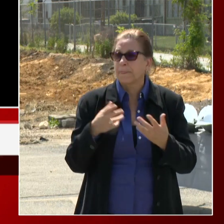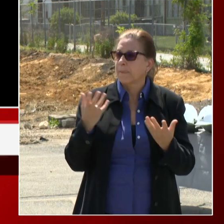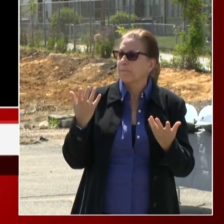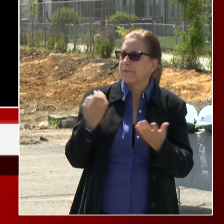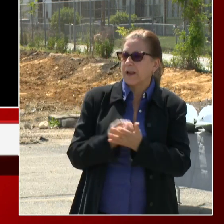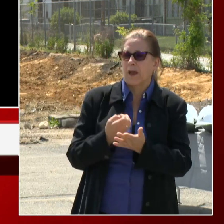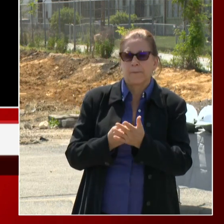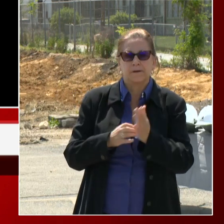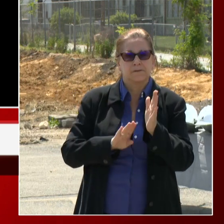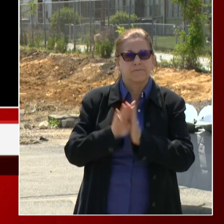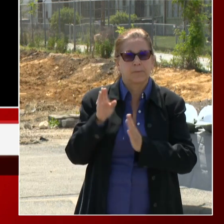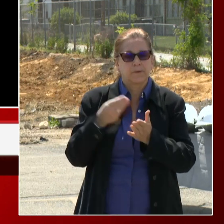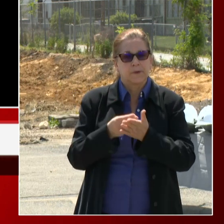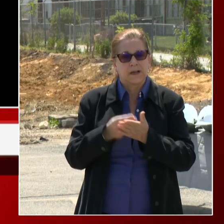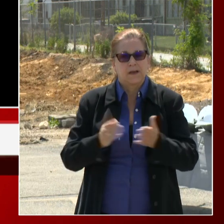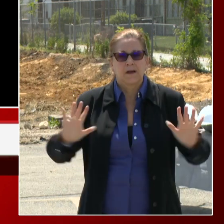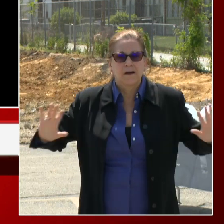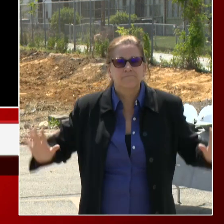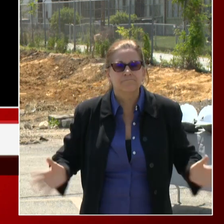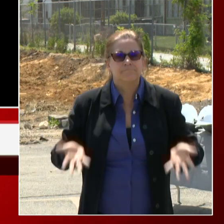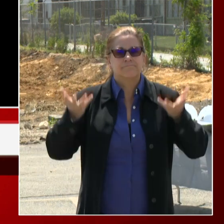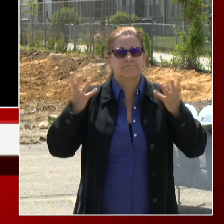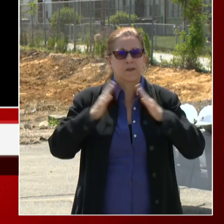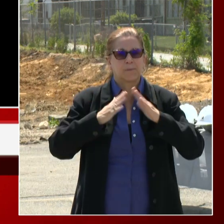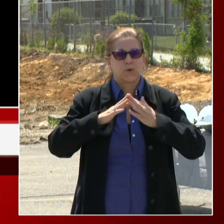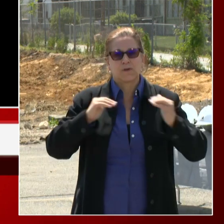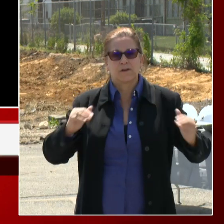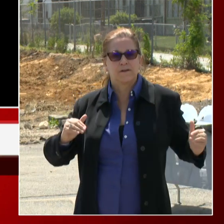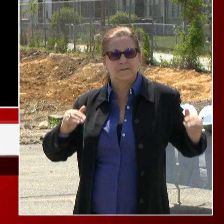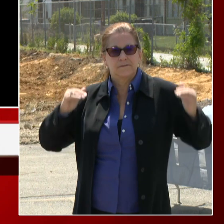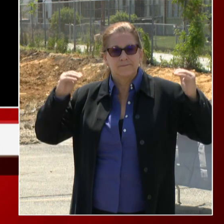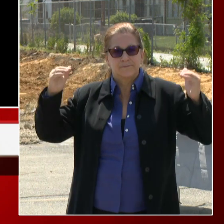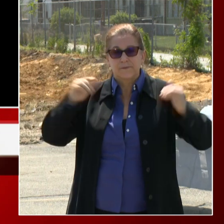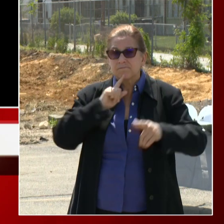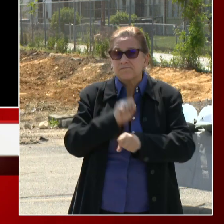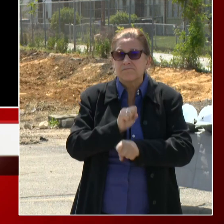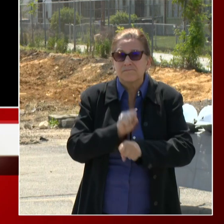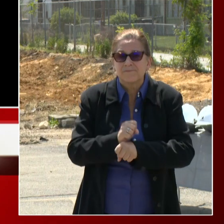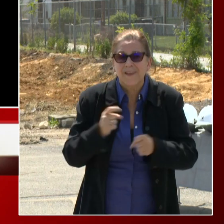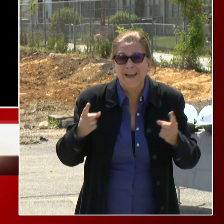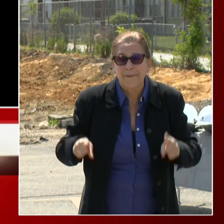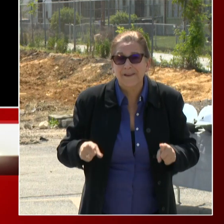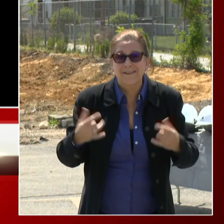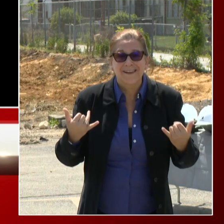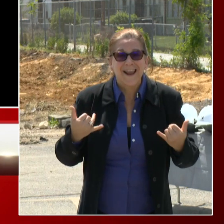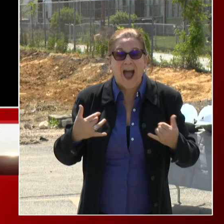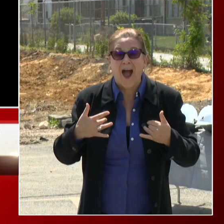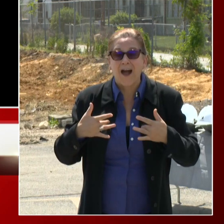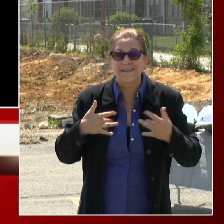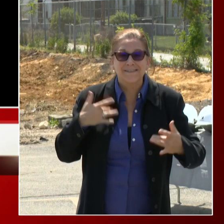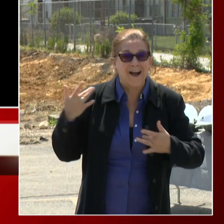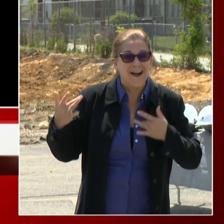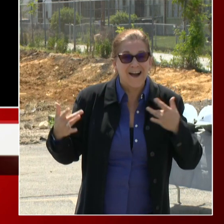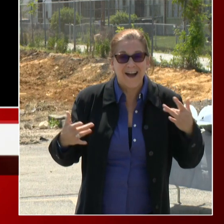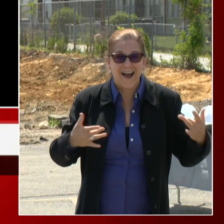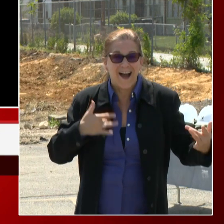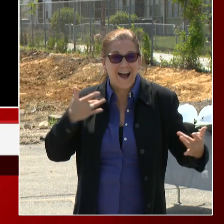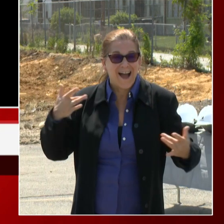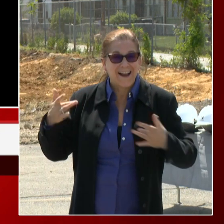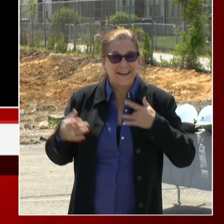occur in this area. So I'm absolutely thoroughly excited and pleased that